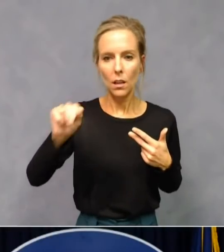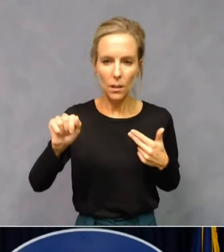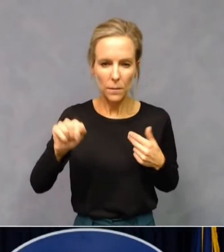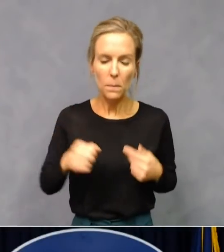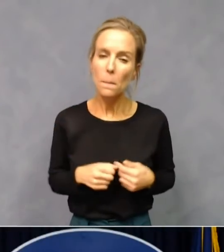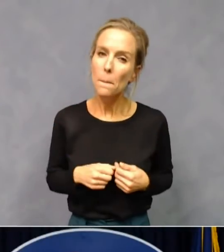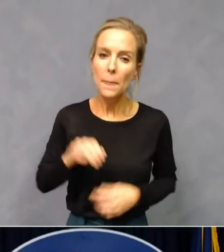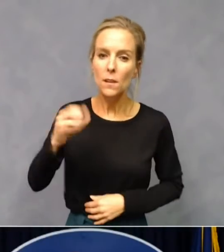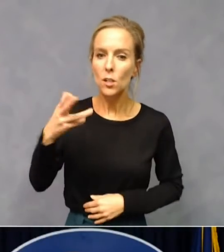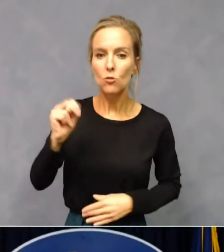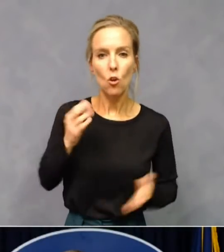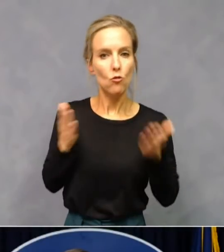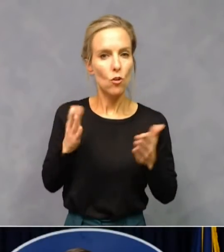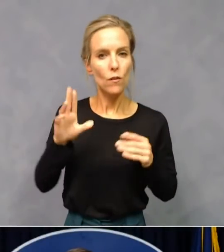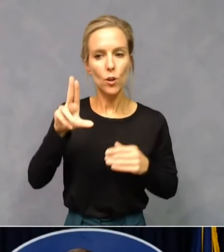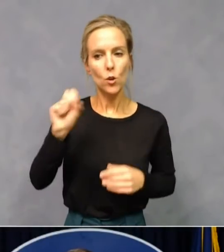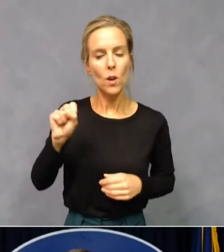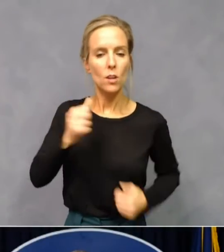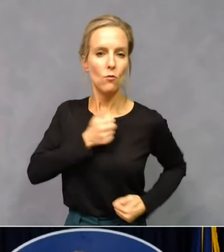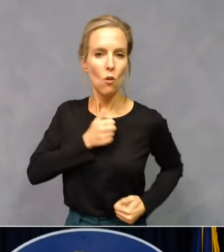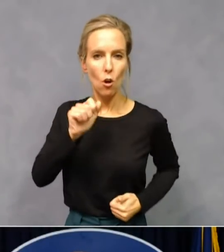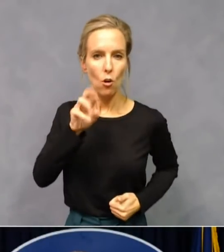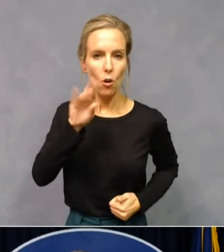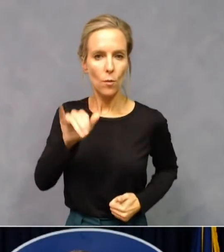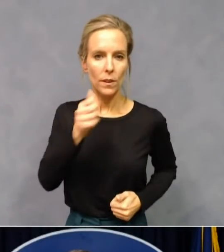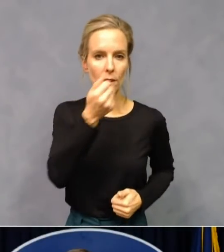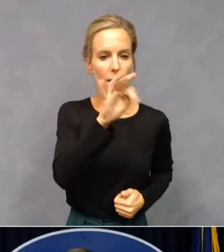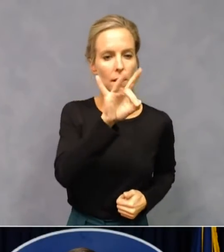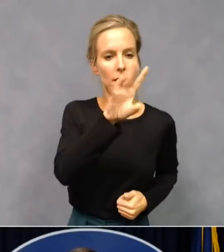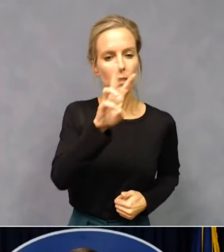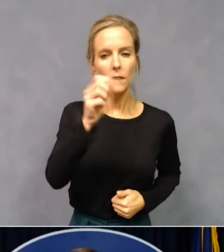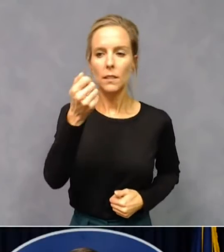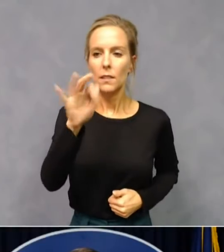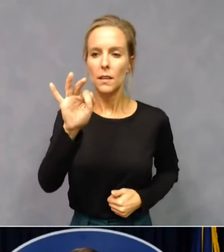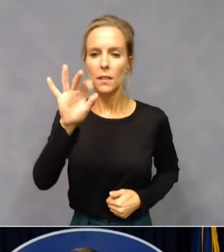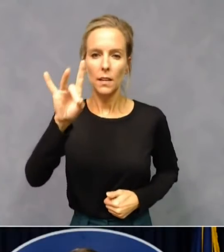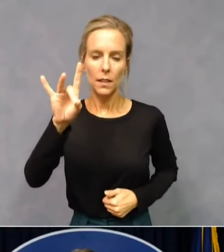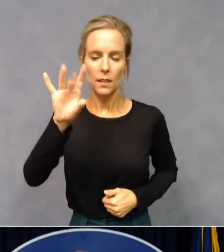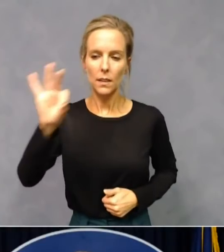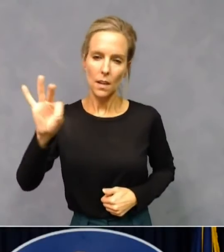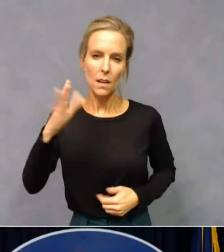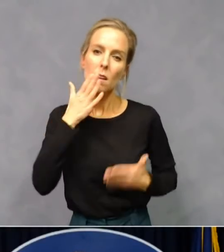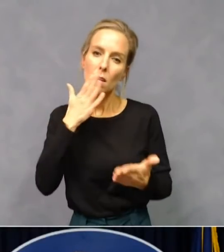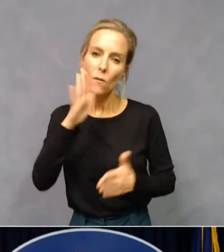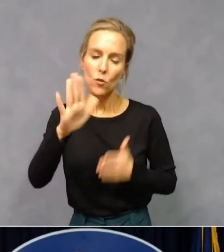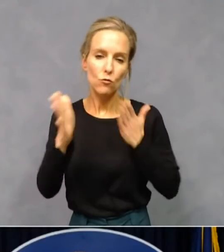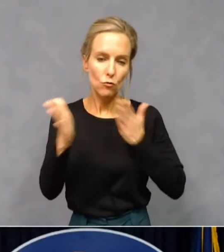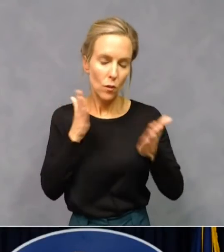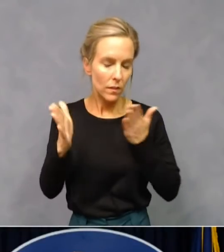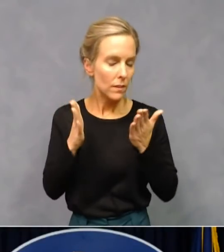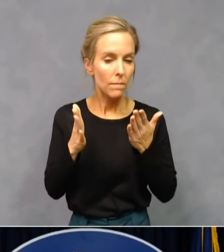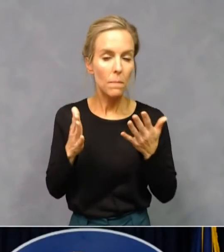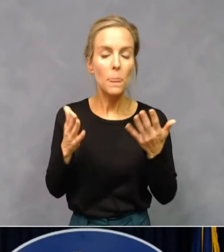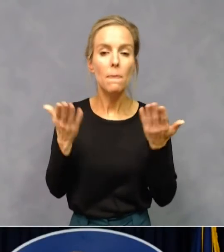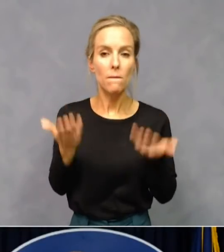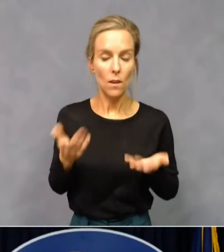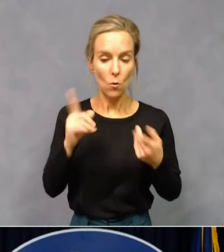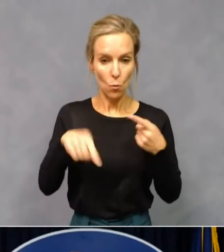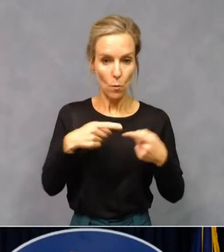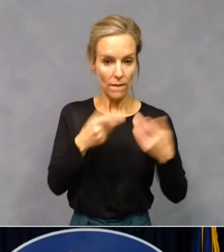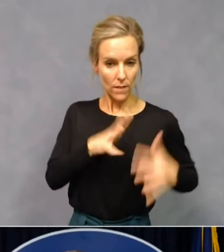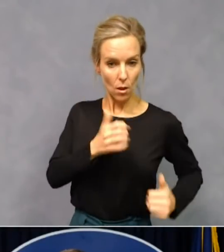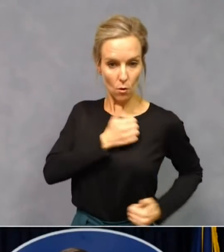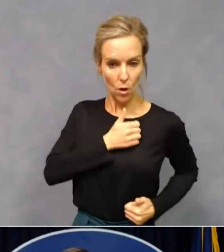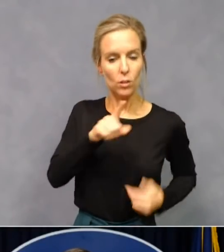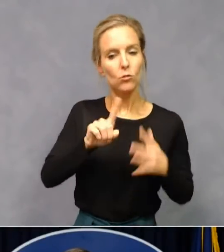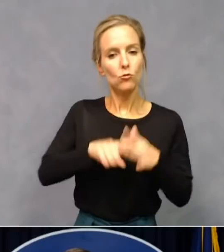U.S. Army from 1986 to 1989. Thank you for that service. Afterwards, he started serving his community in a new